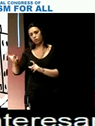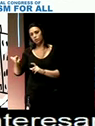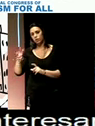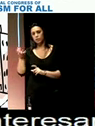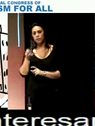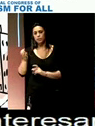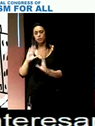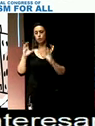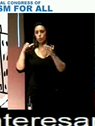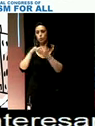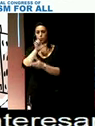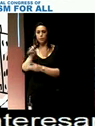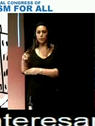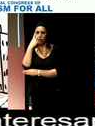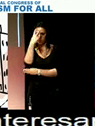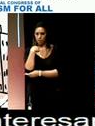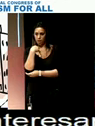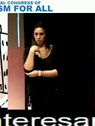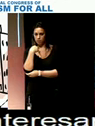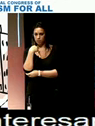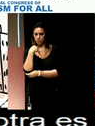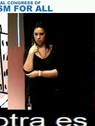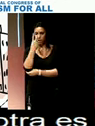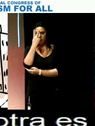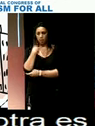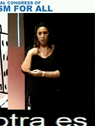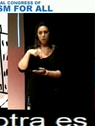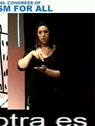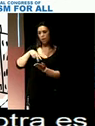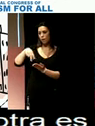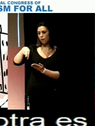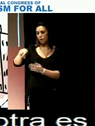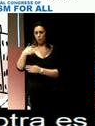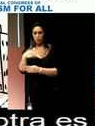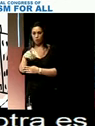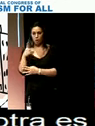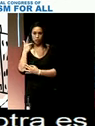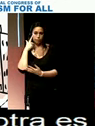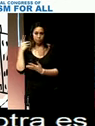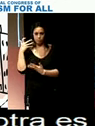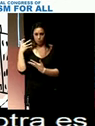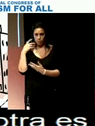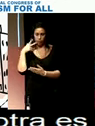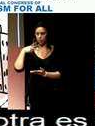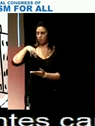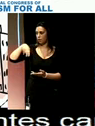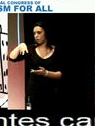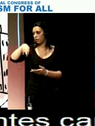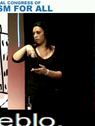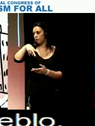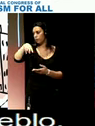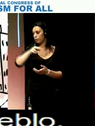at Lausanne Schist village. That is a very typical village in Lausanne.